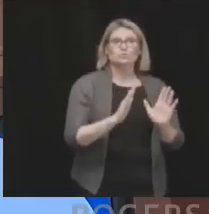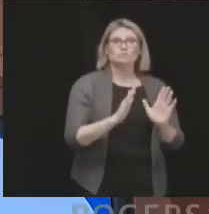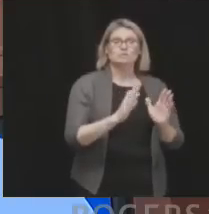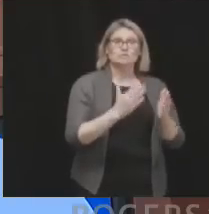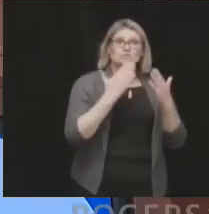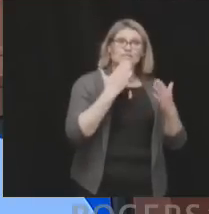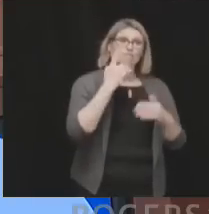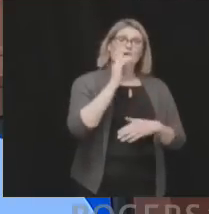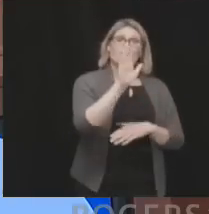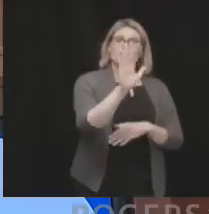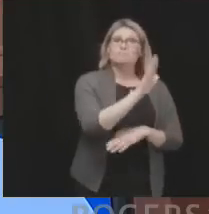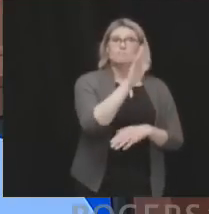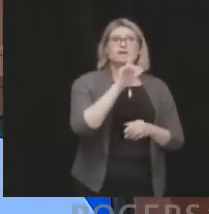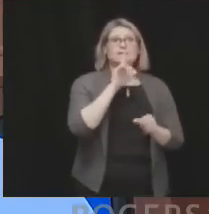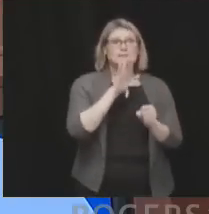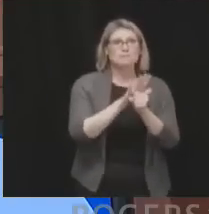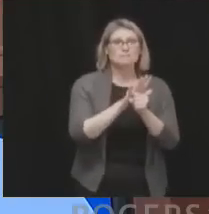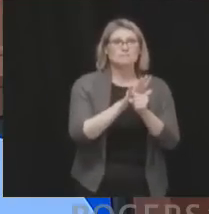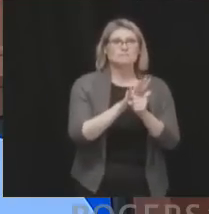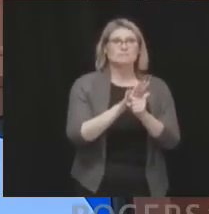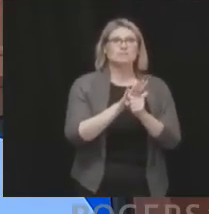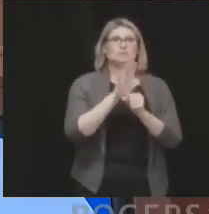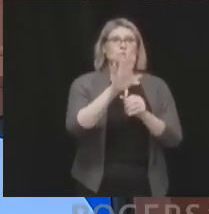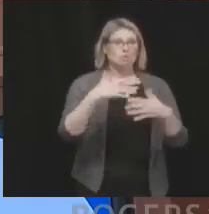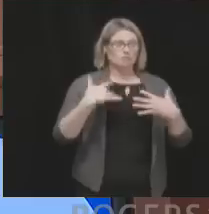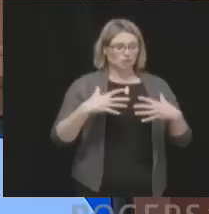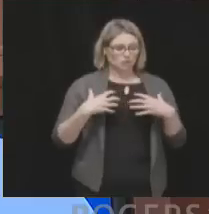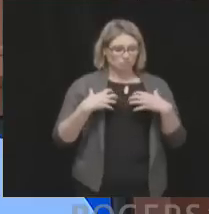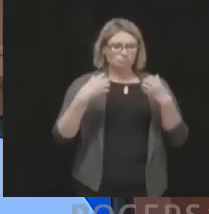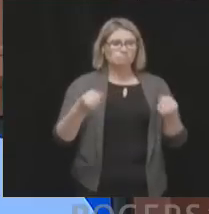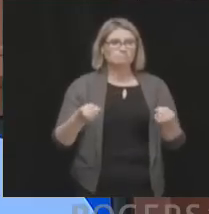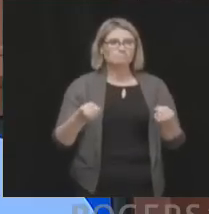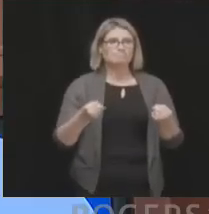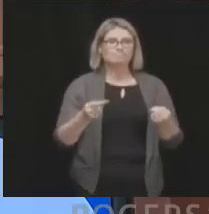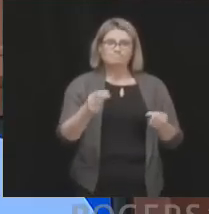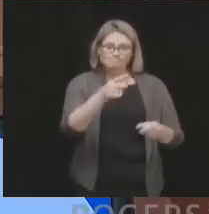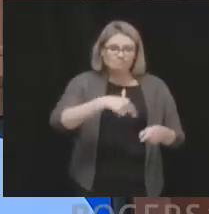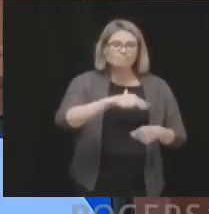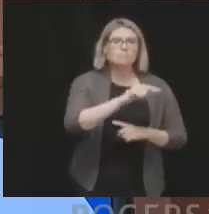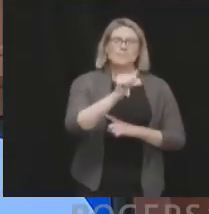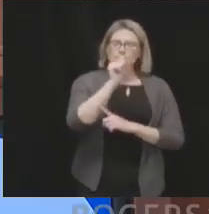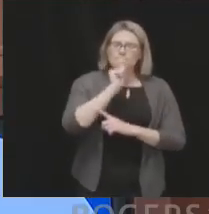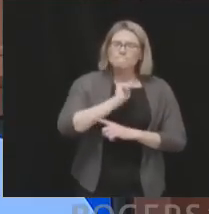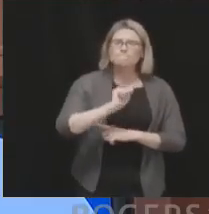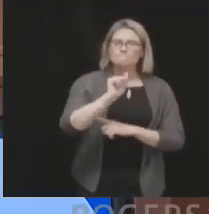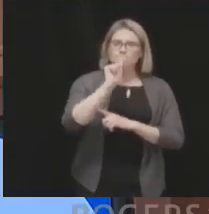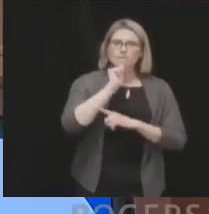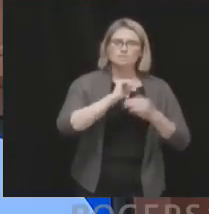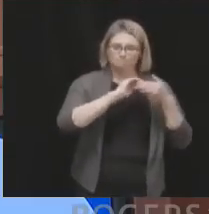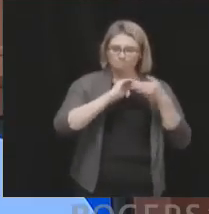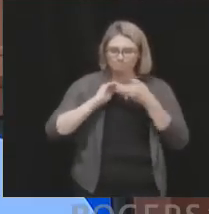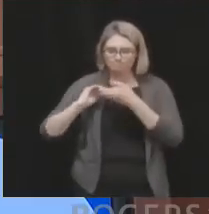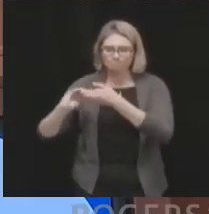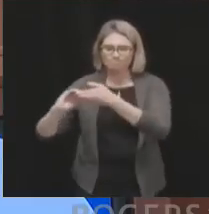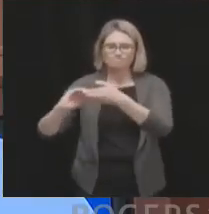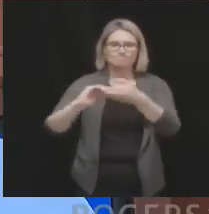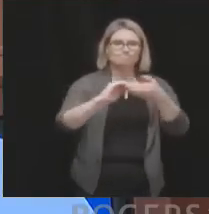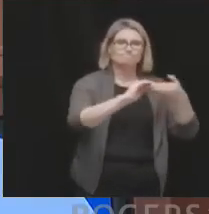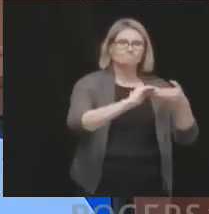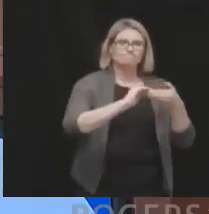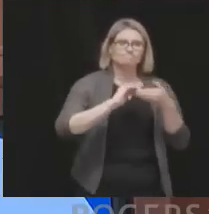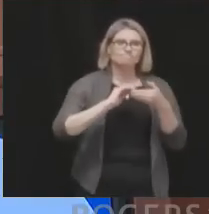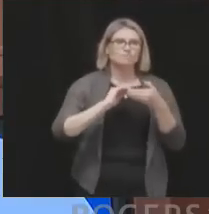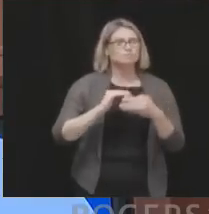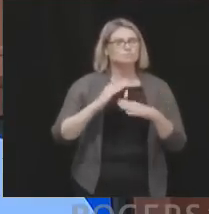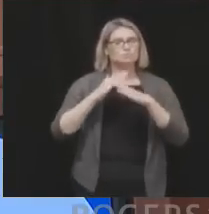safety. And where we are today has a lot to do with what we collectively have achieved. But it really is the